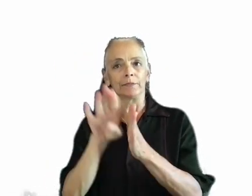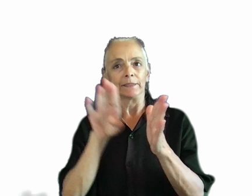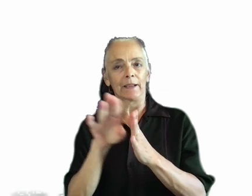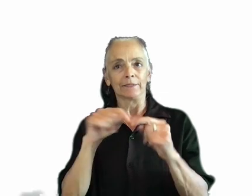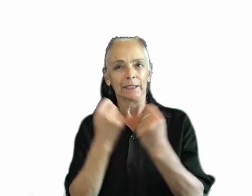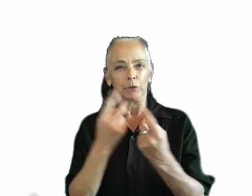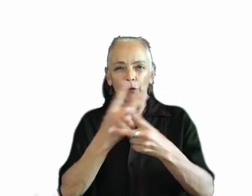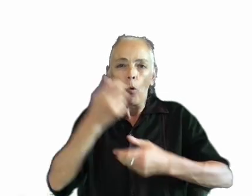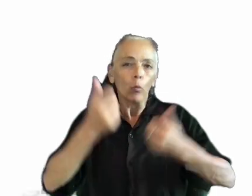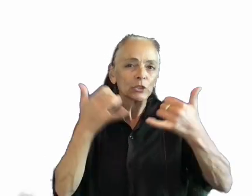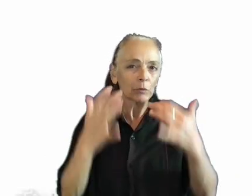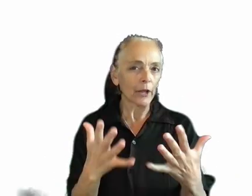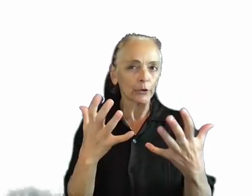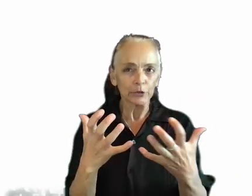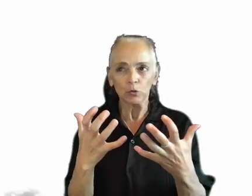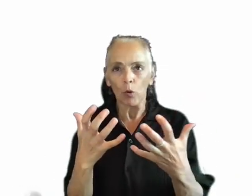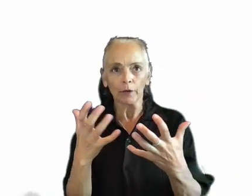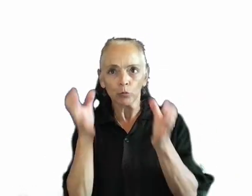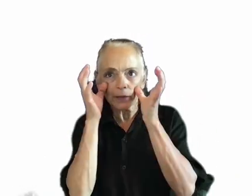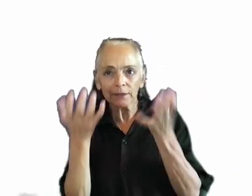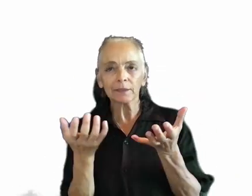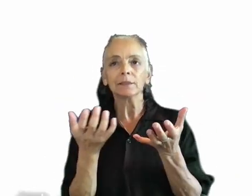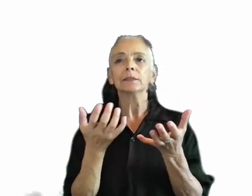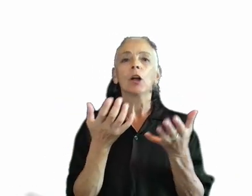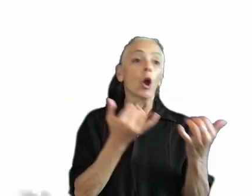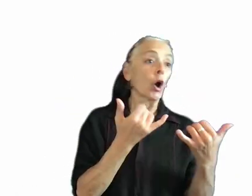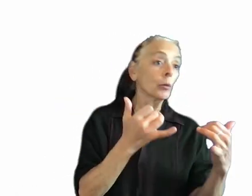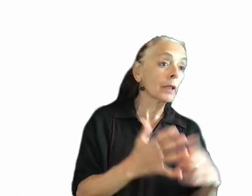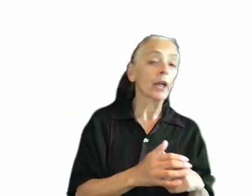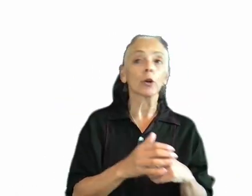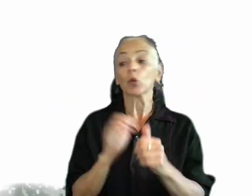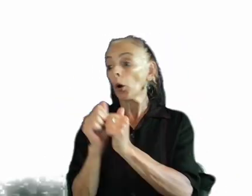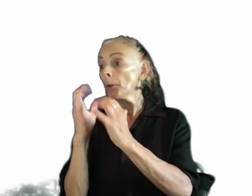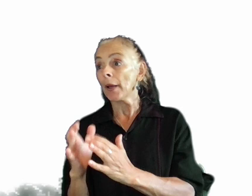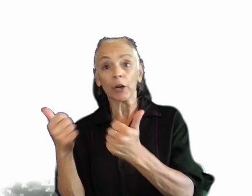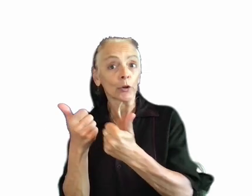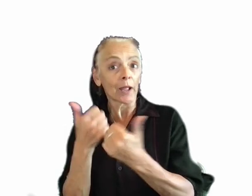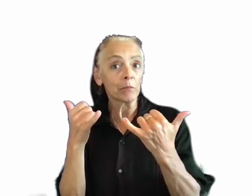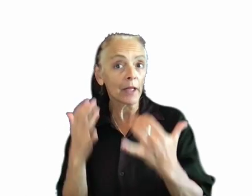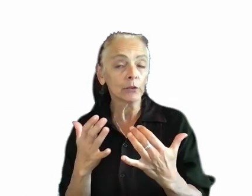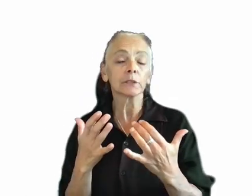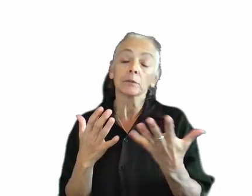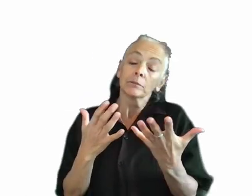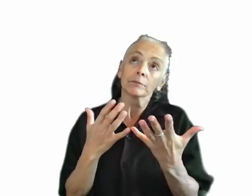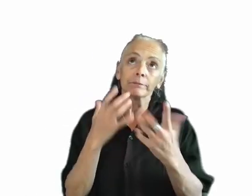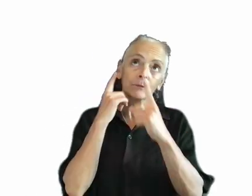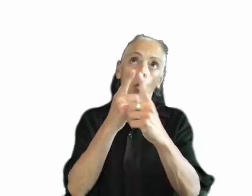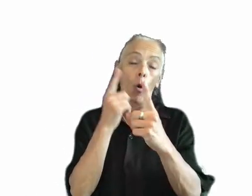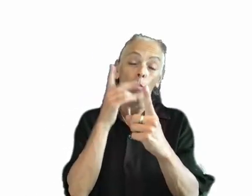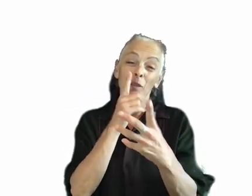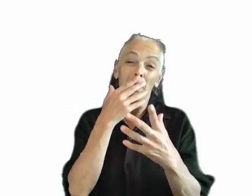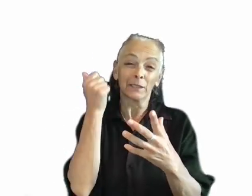to you know if they're current players or players of competitor games ideally it would be a mixture of both it's so